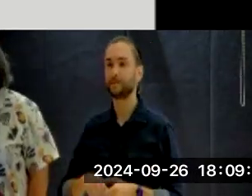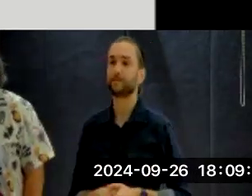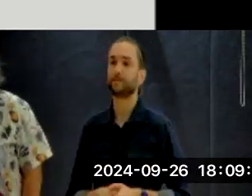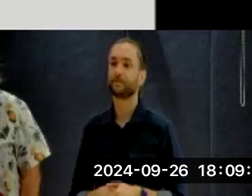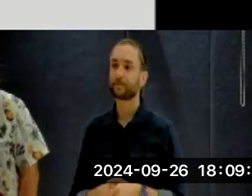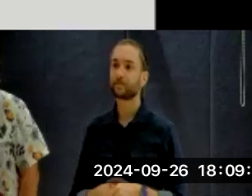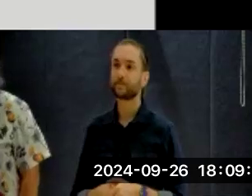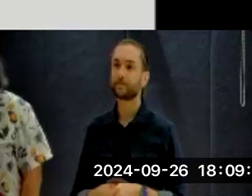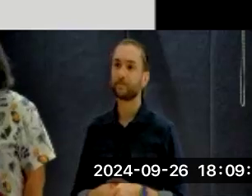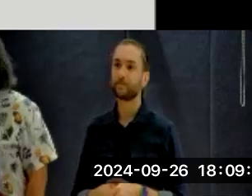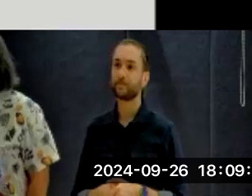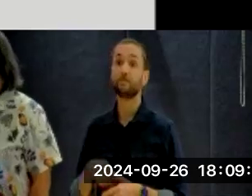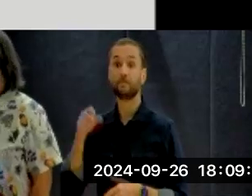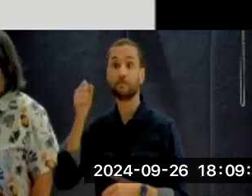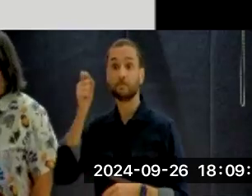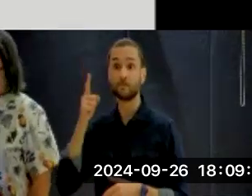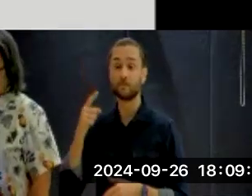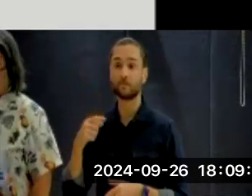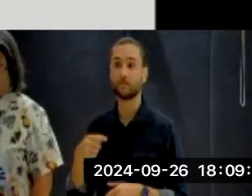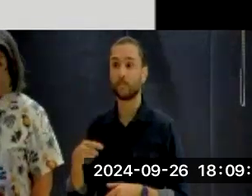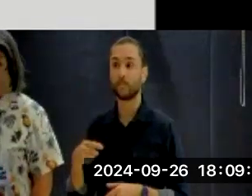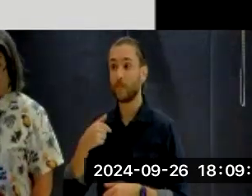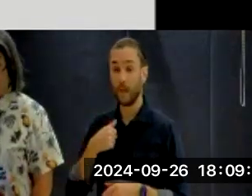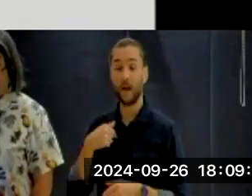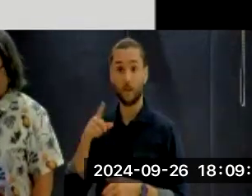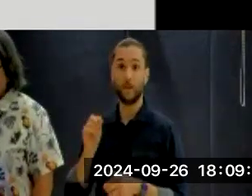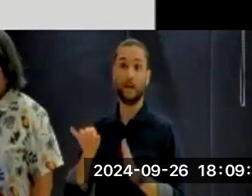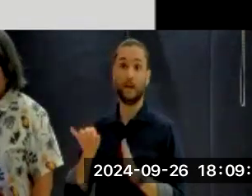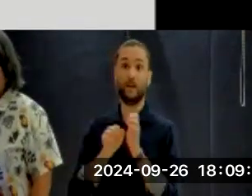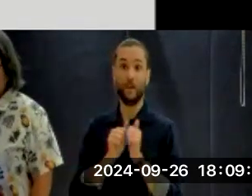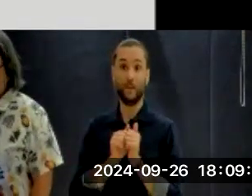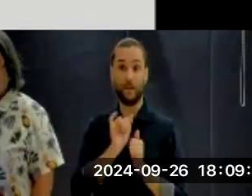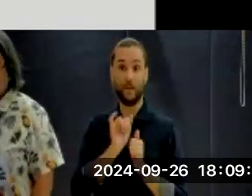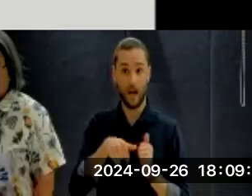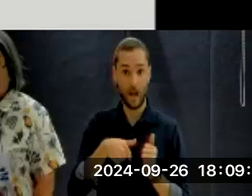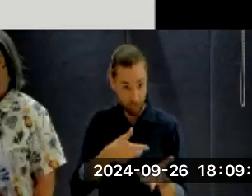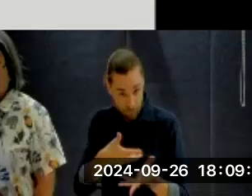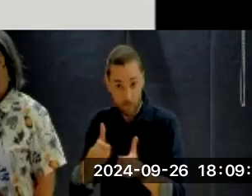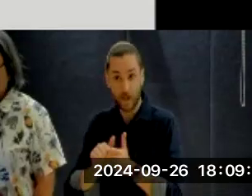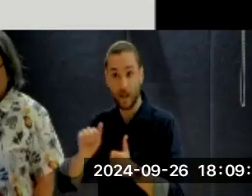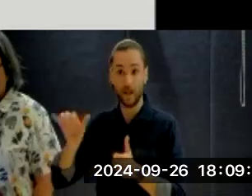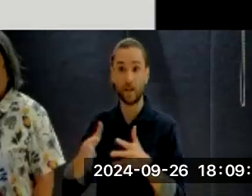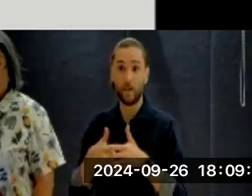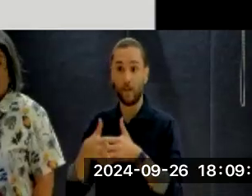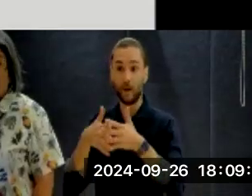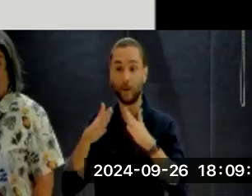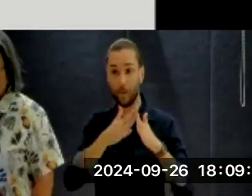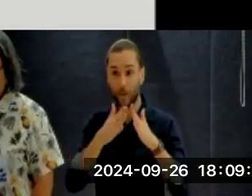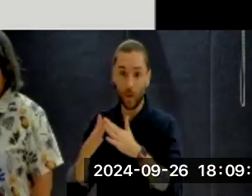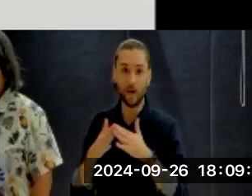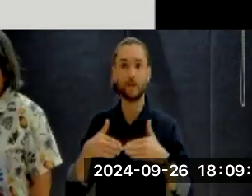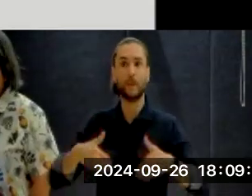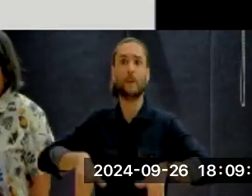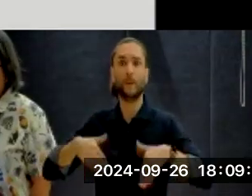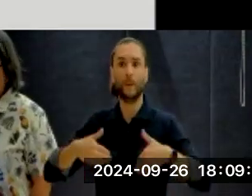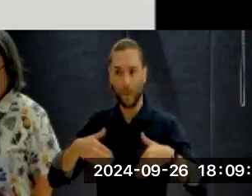And since I identify as having them, and when I talk to Asian American communities, it is a big shock for people to have someone who is out